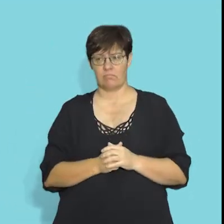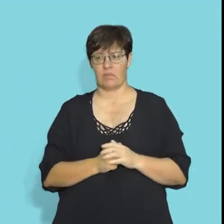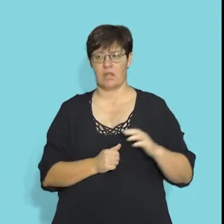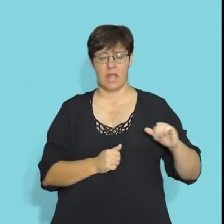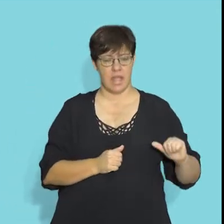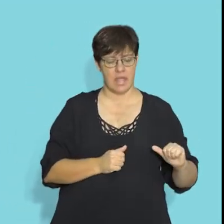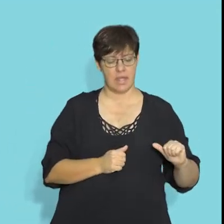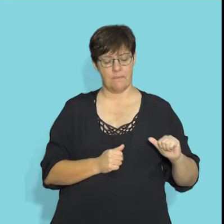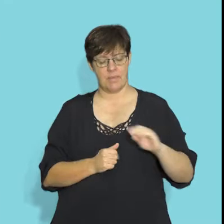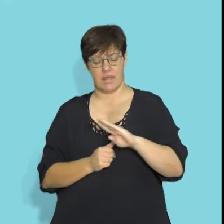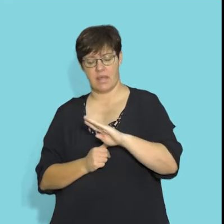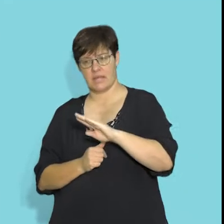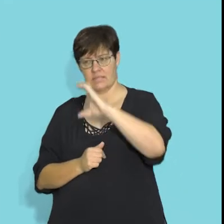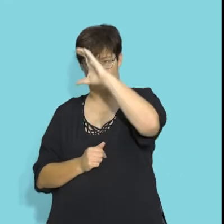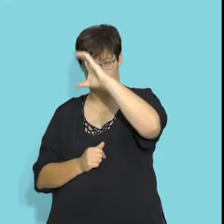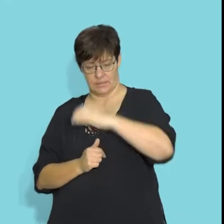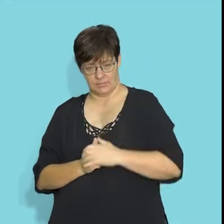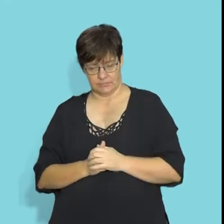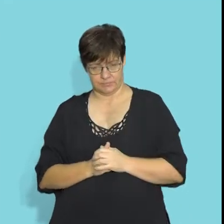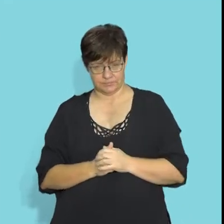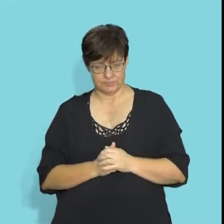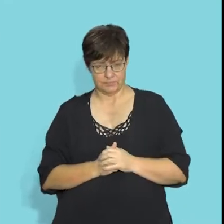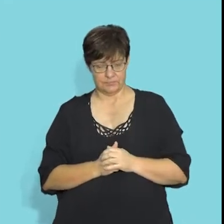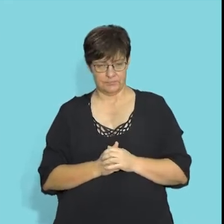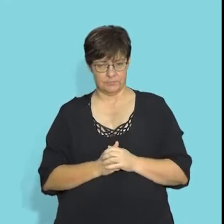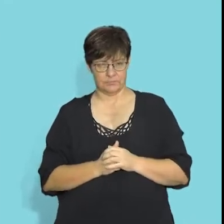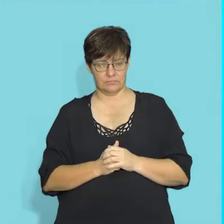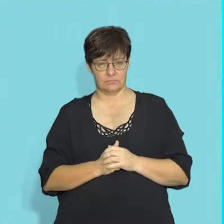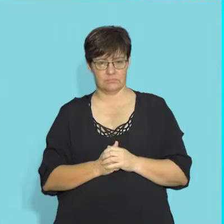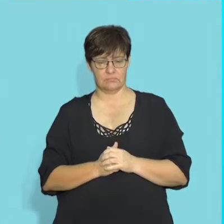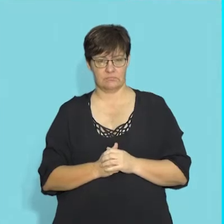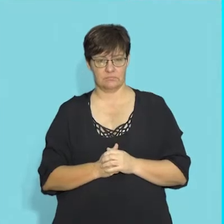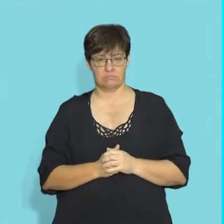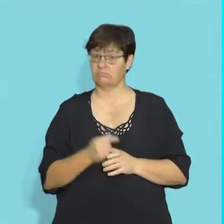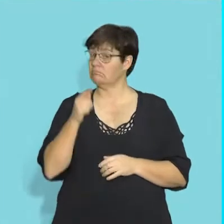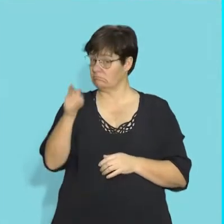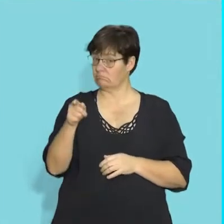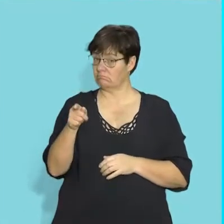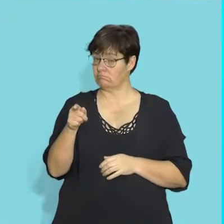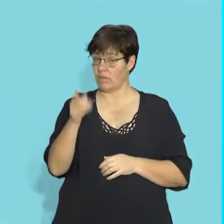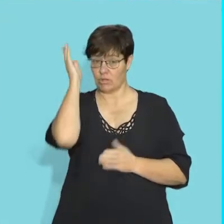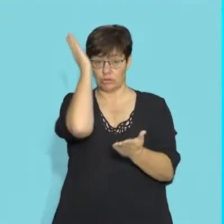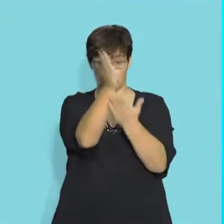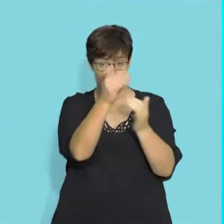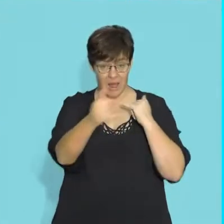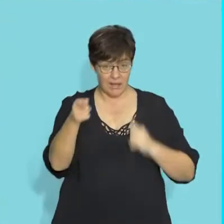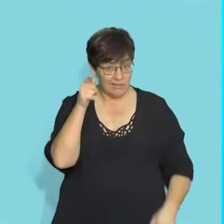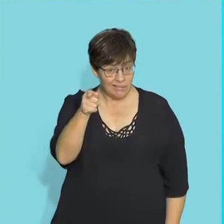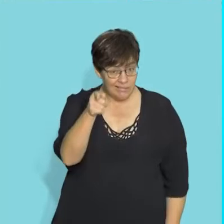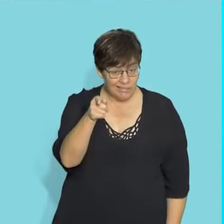B and C. And if I ask you guys, does that look like a straight line? Is it a straight